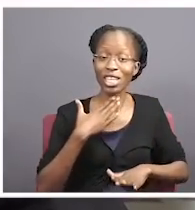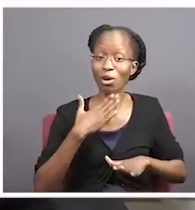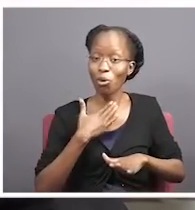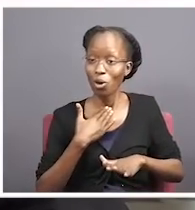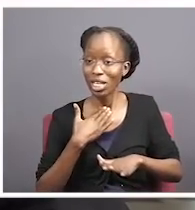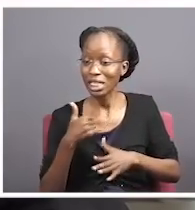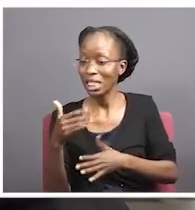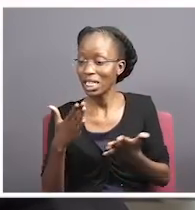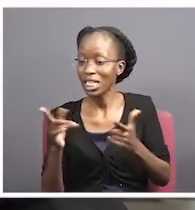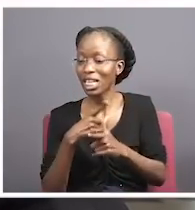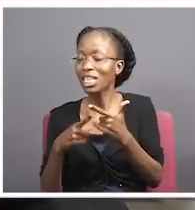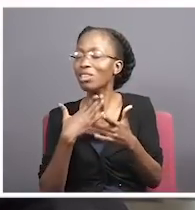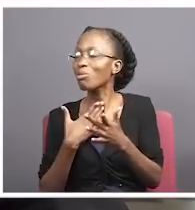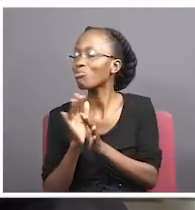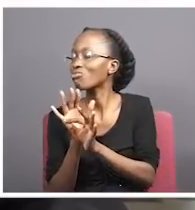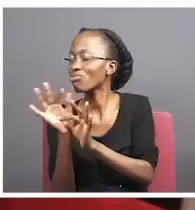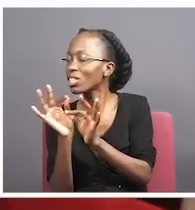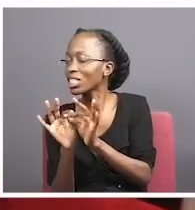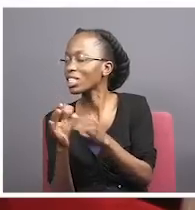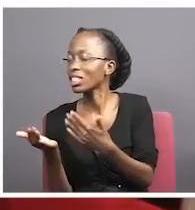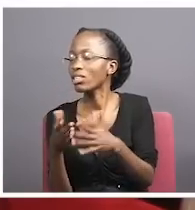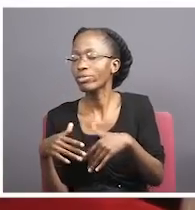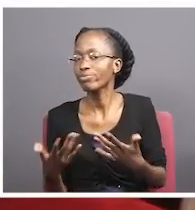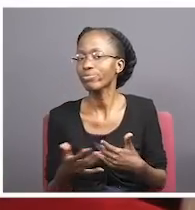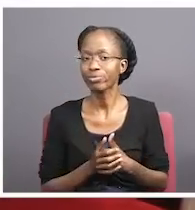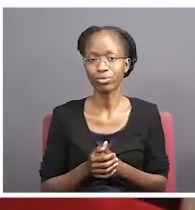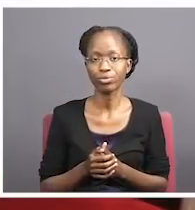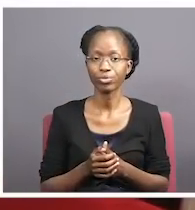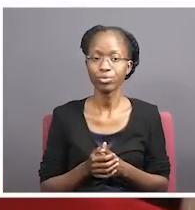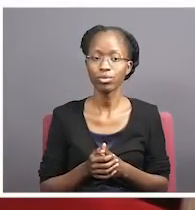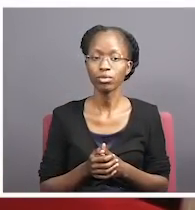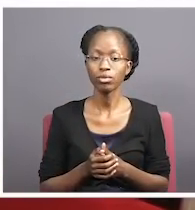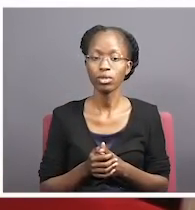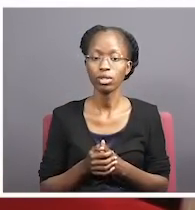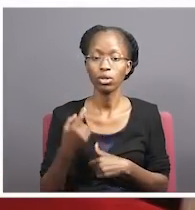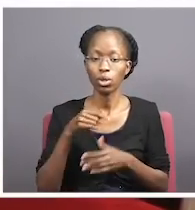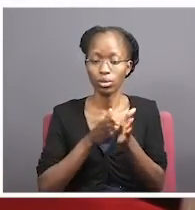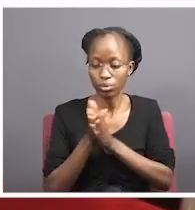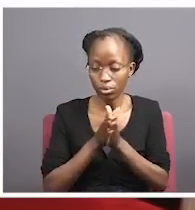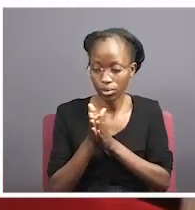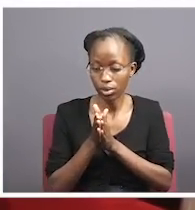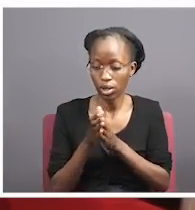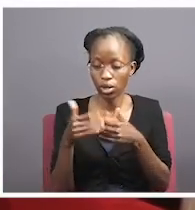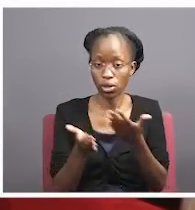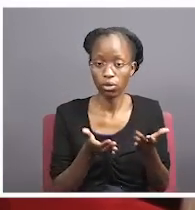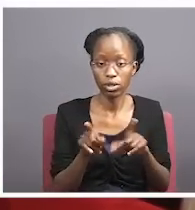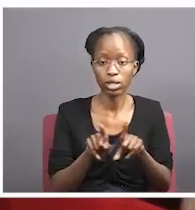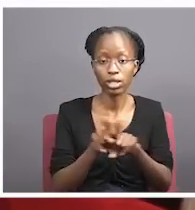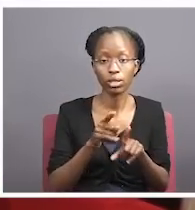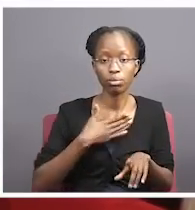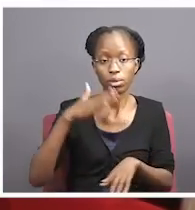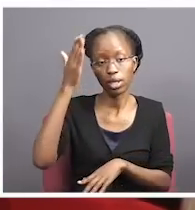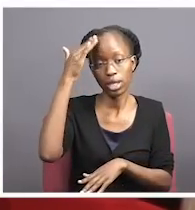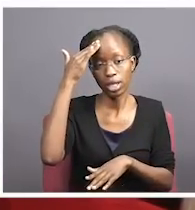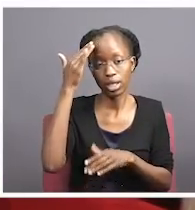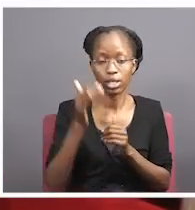service themselves, they want something excellent. That is so true. Yeah, is so true. Amen. We're looking forward to the service.